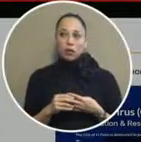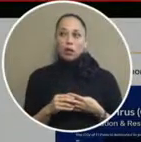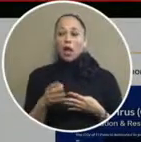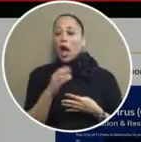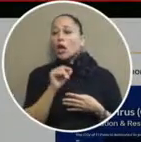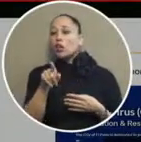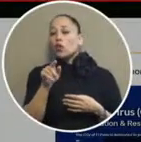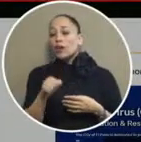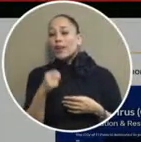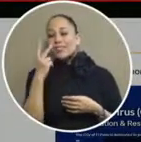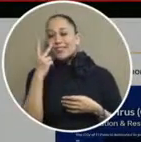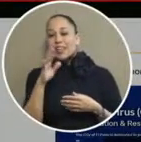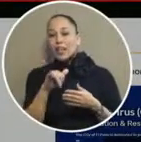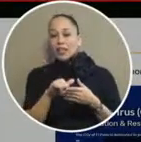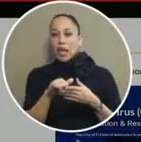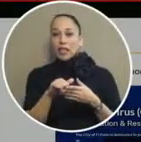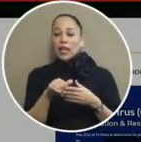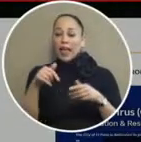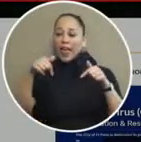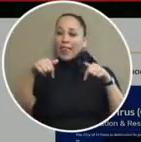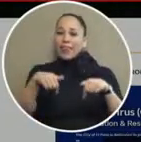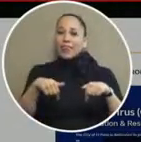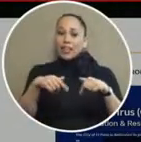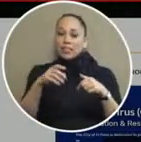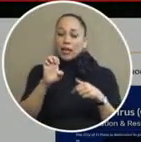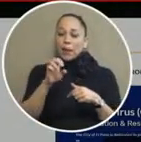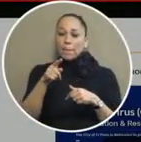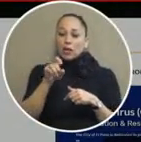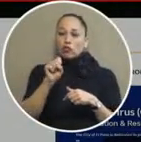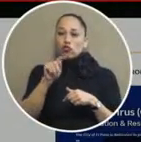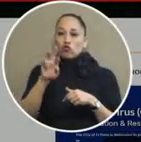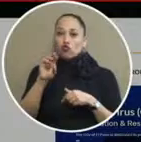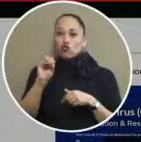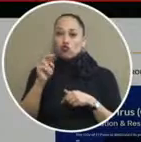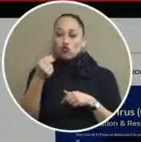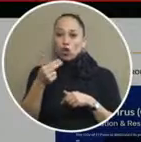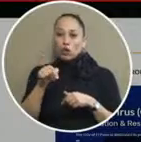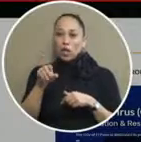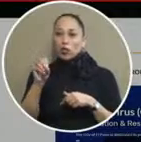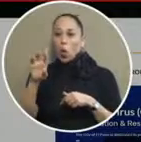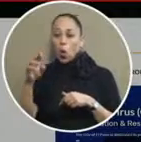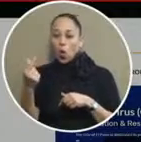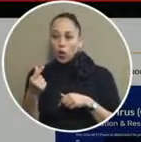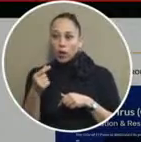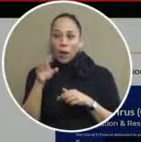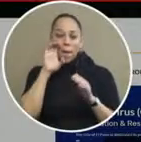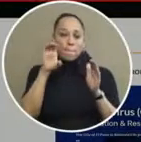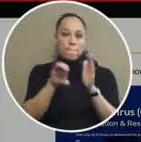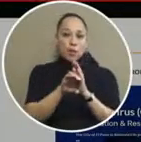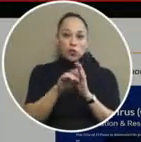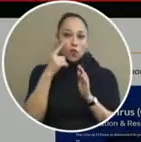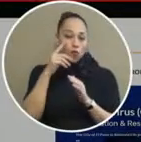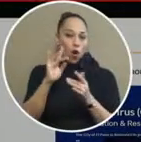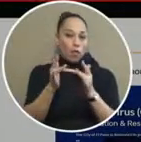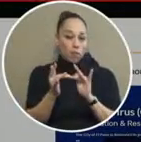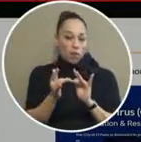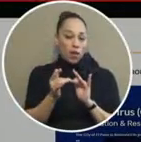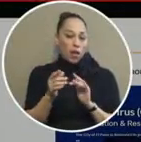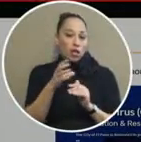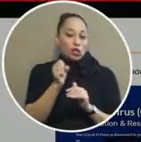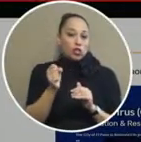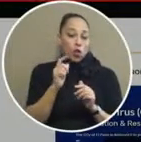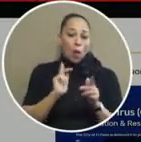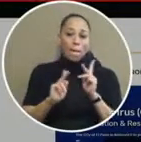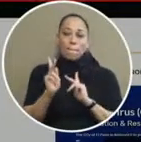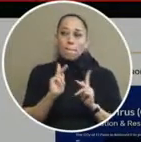And you can see here from this slide, this is the epstrong.org picture of the web page. And so when